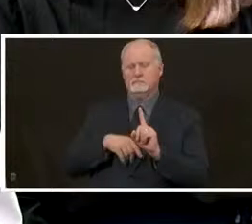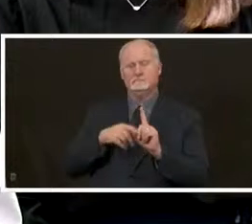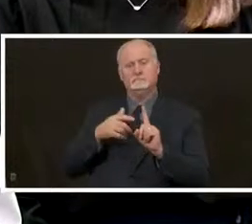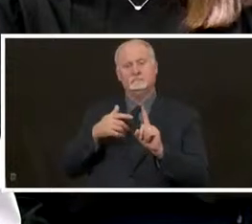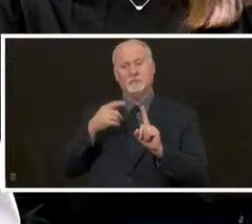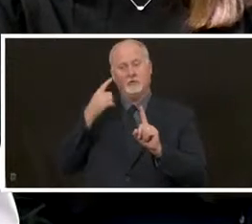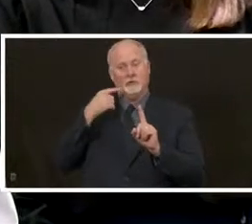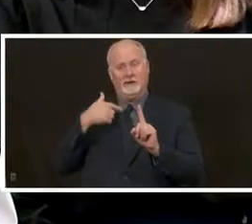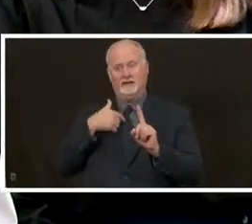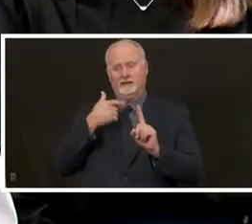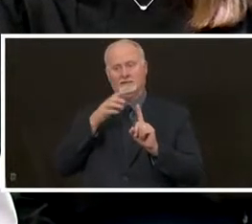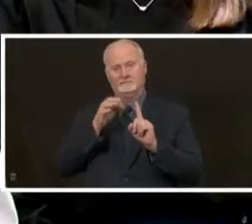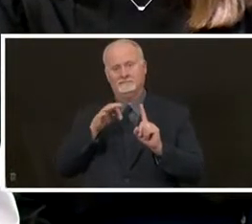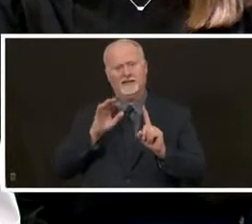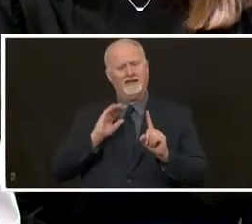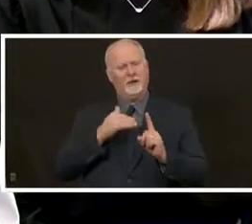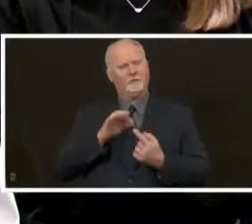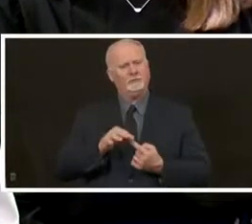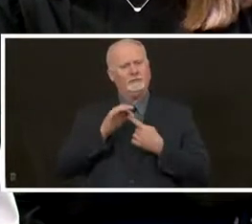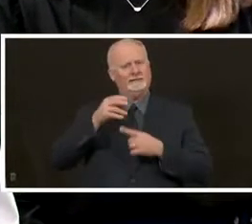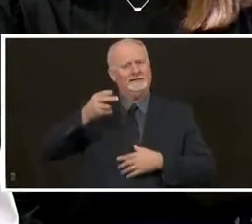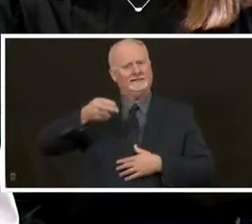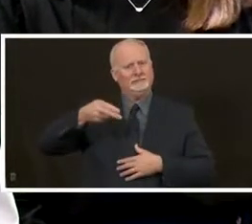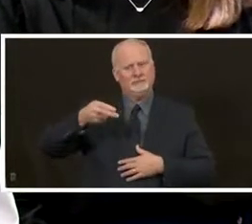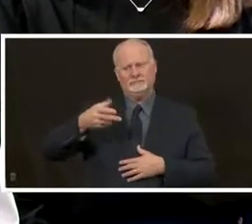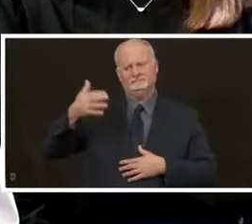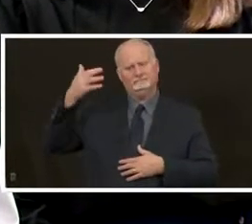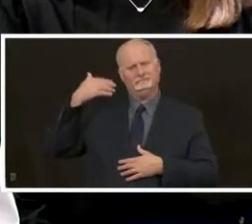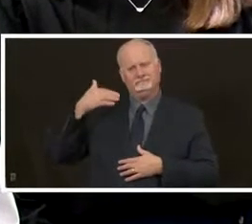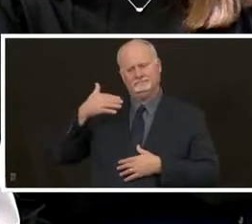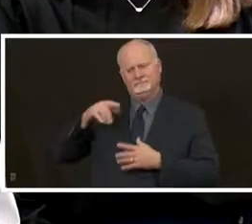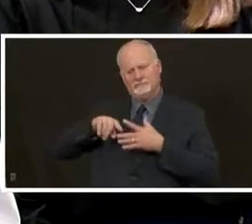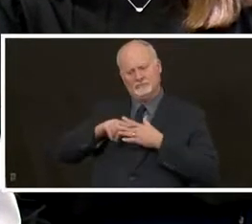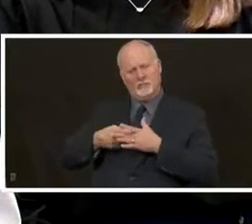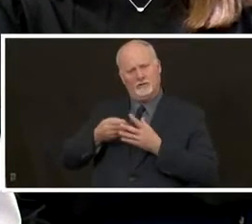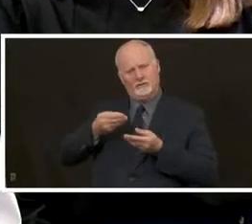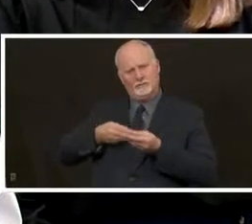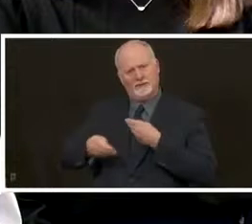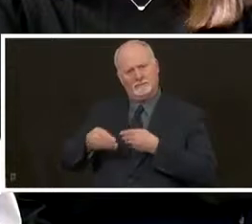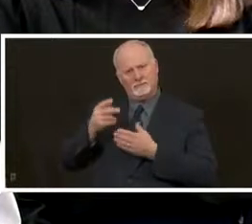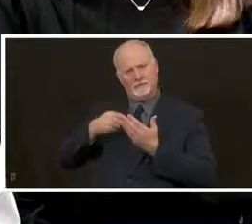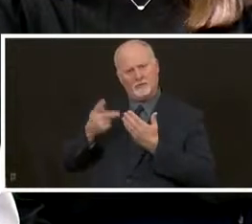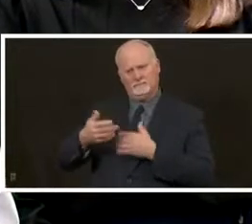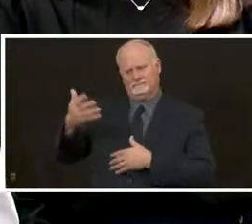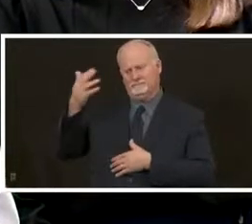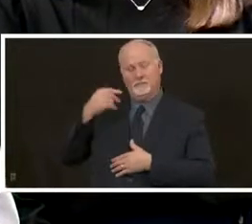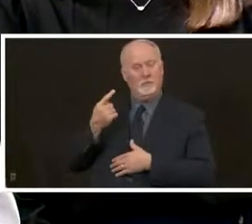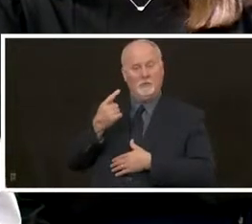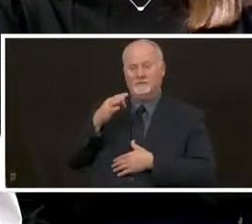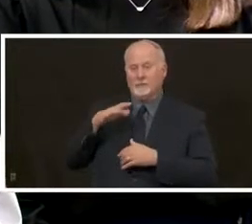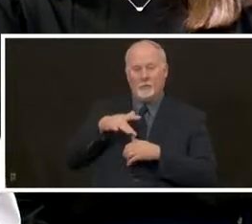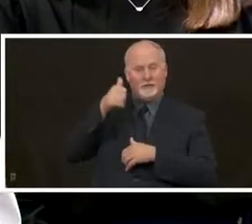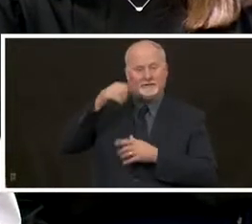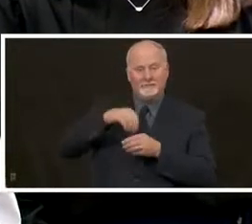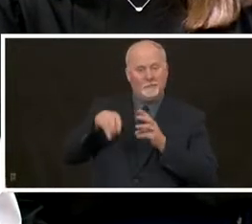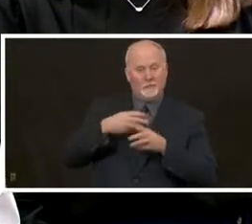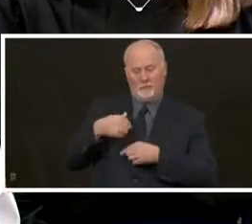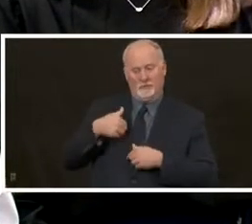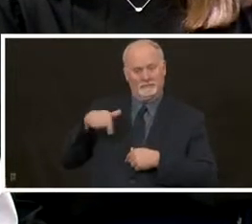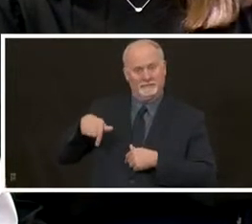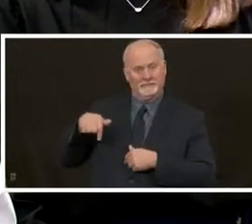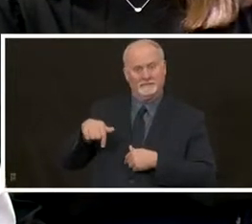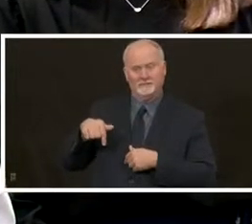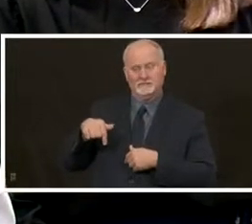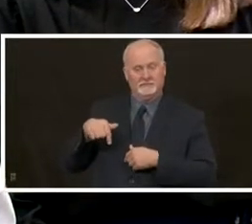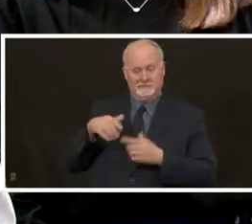me list that unique history of beginning a transplant program, one of the earliest in the world, and albeit